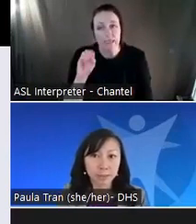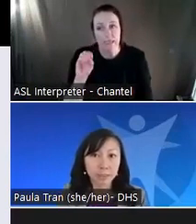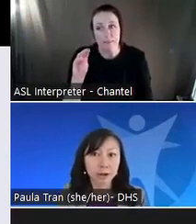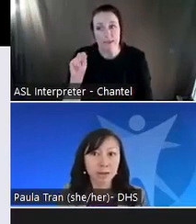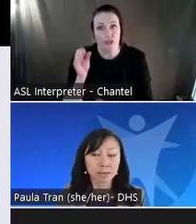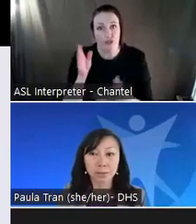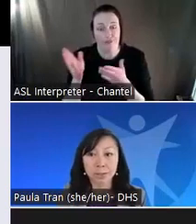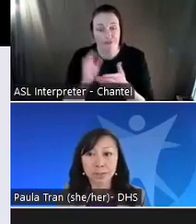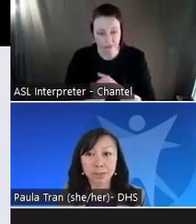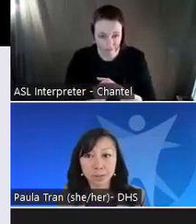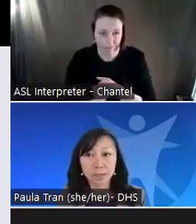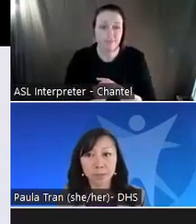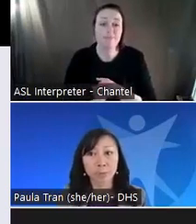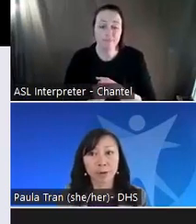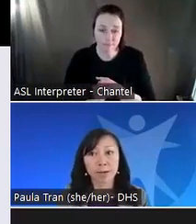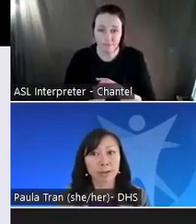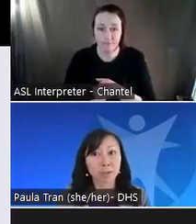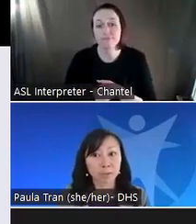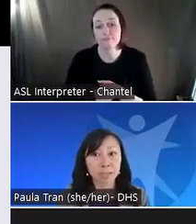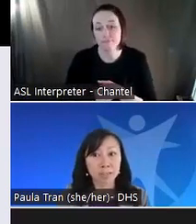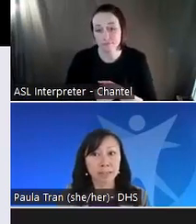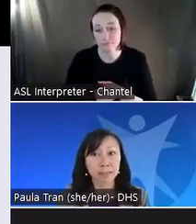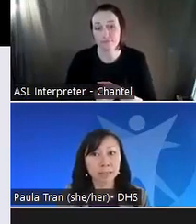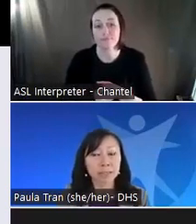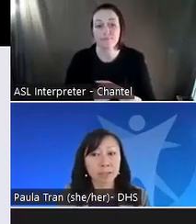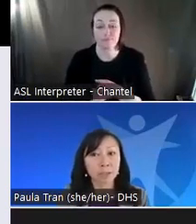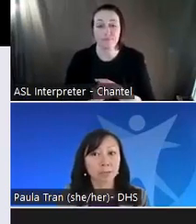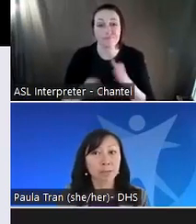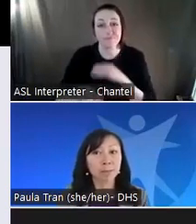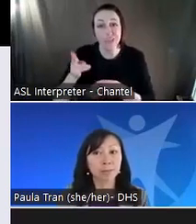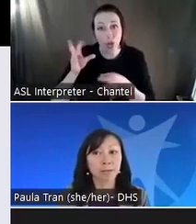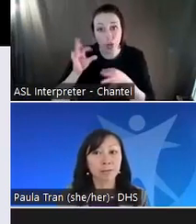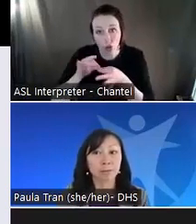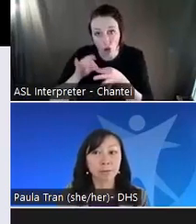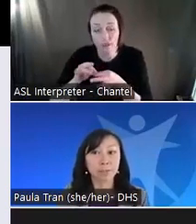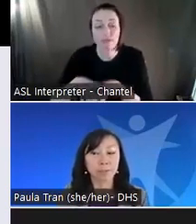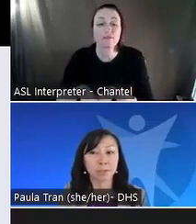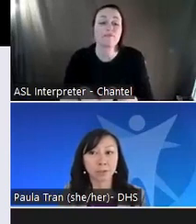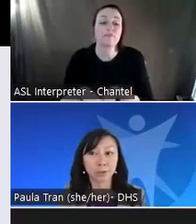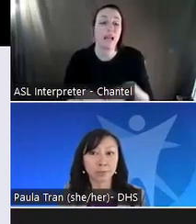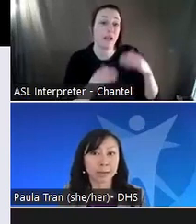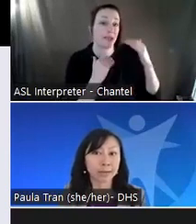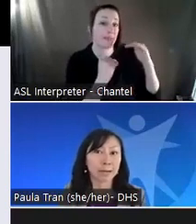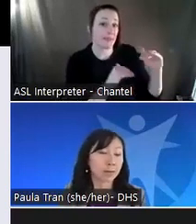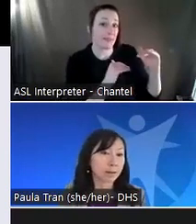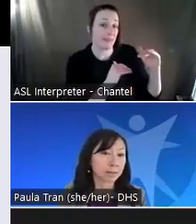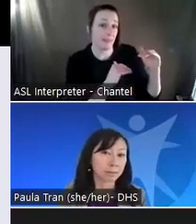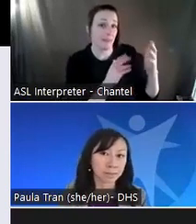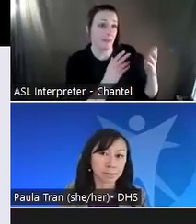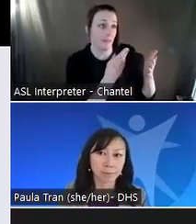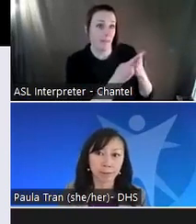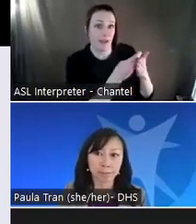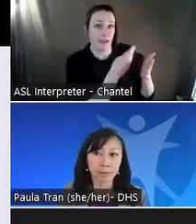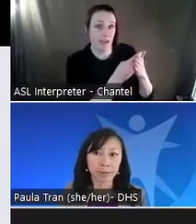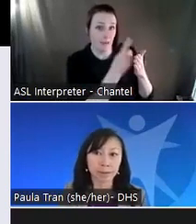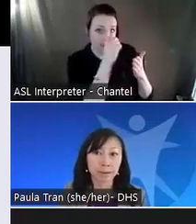see increased costs associated with providing those services and limitations on public funding for those services created by economic consequences